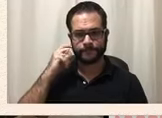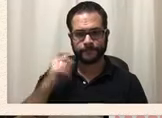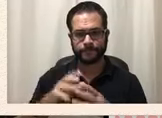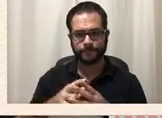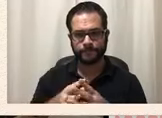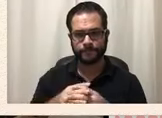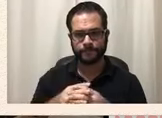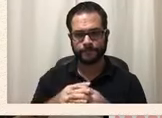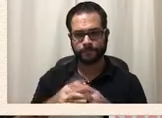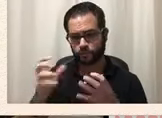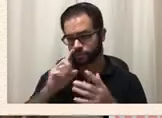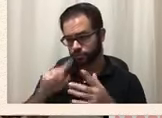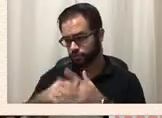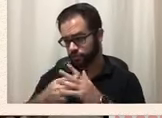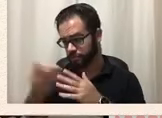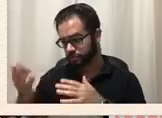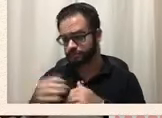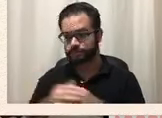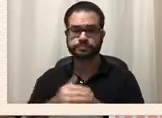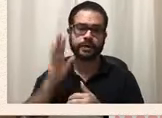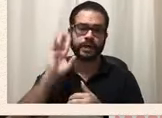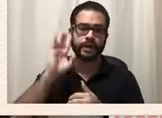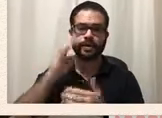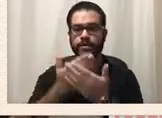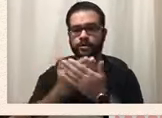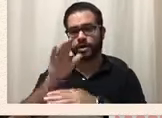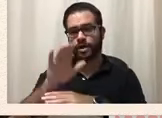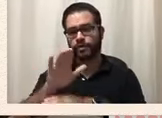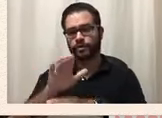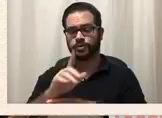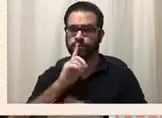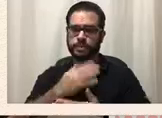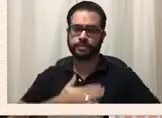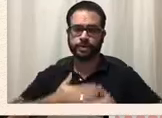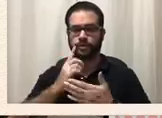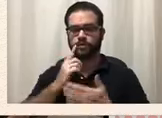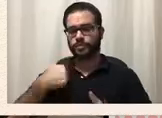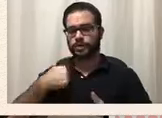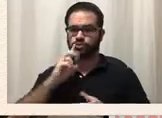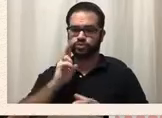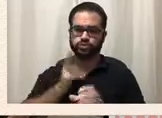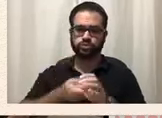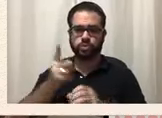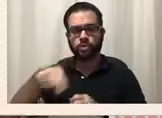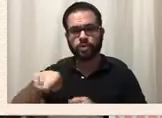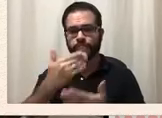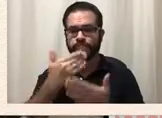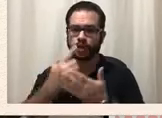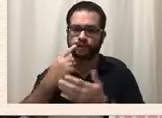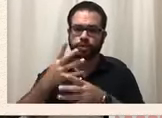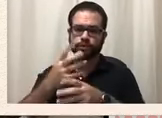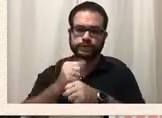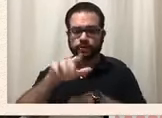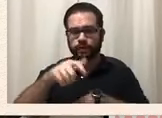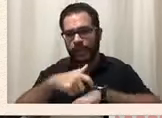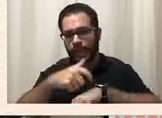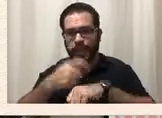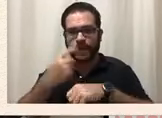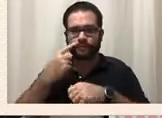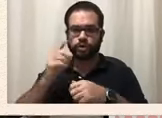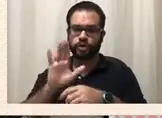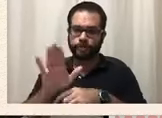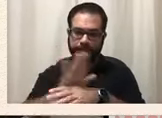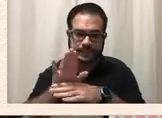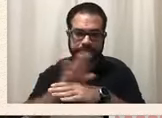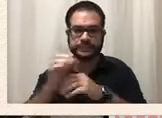good afternoon, everyone. It's a pleasure for me to join you. Thank you for taking time out of your busy schedule. Arizona said he